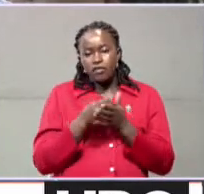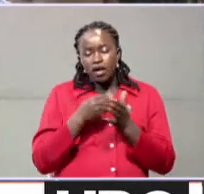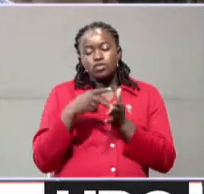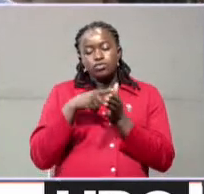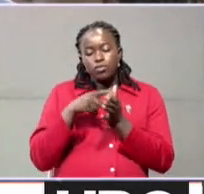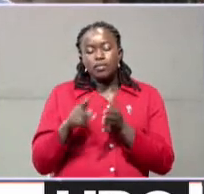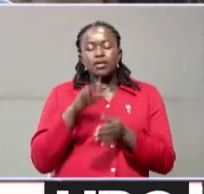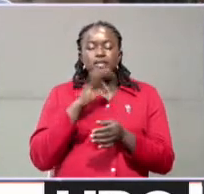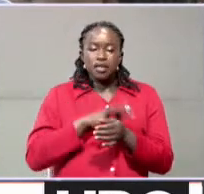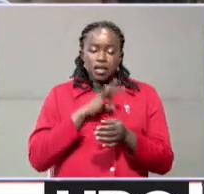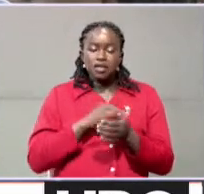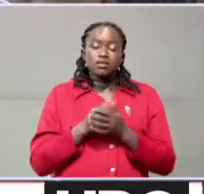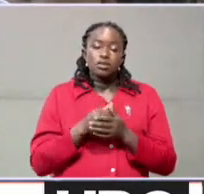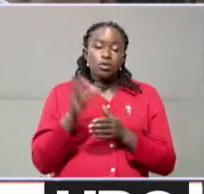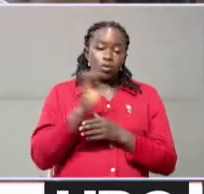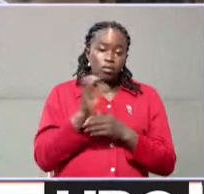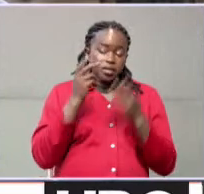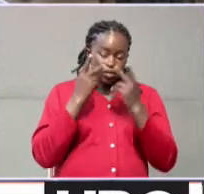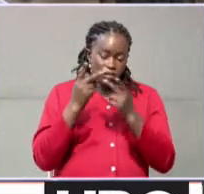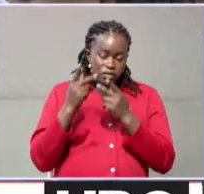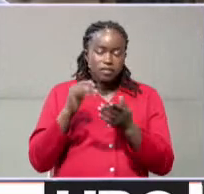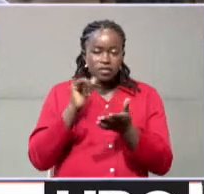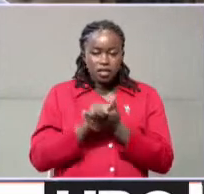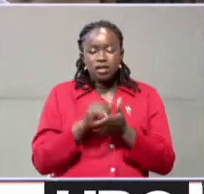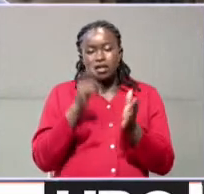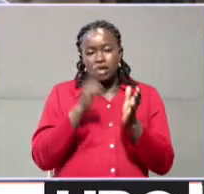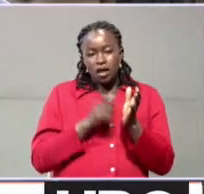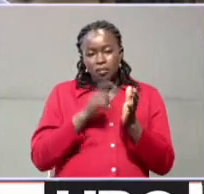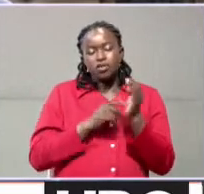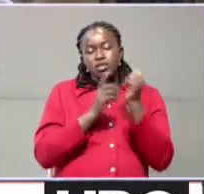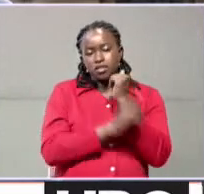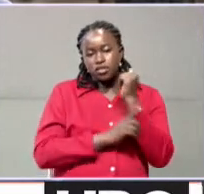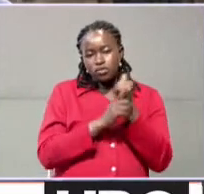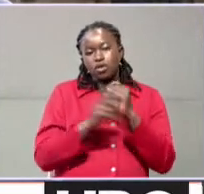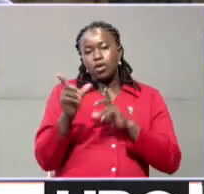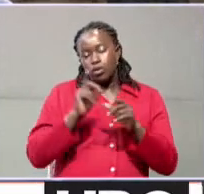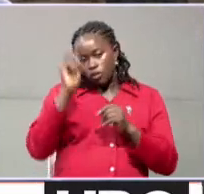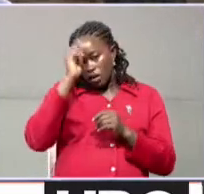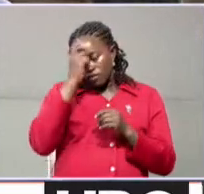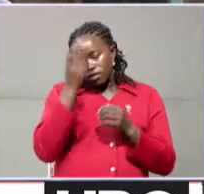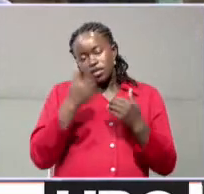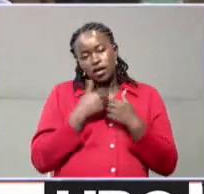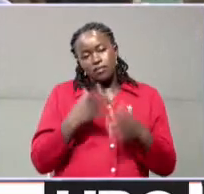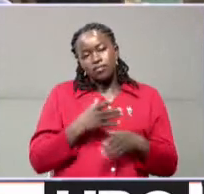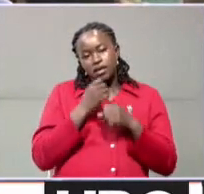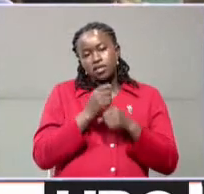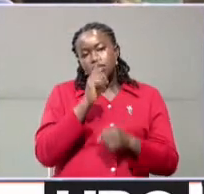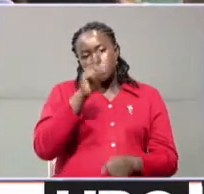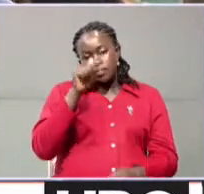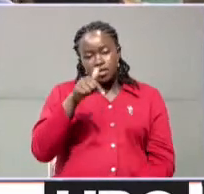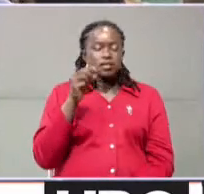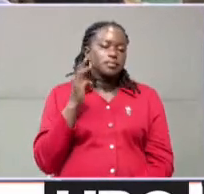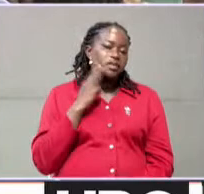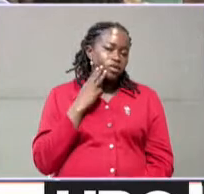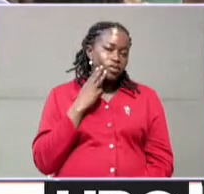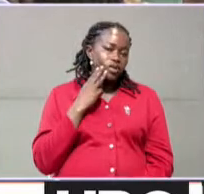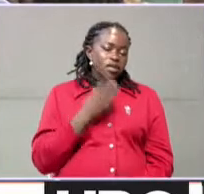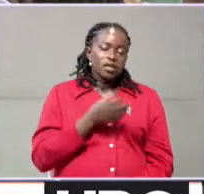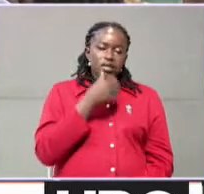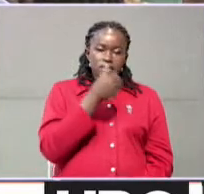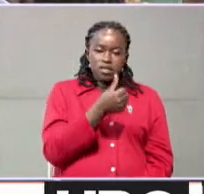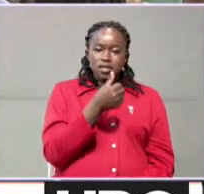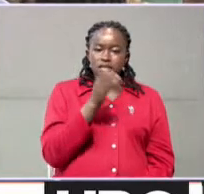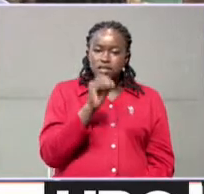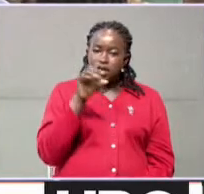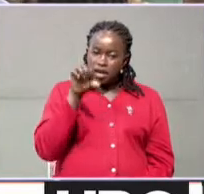salaries the committee observed today camus district local government had a budget of 17 million six hundred